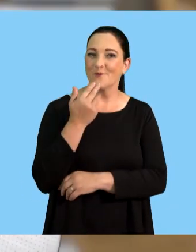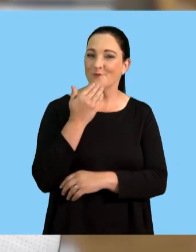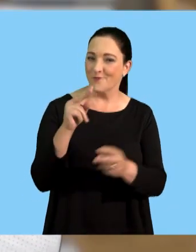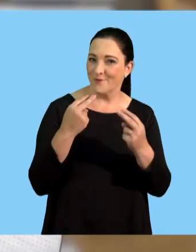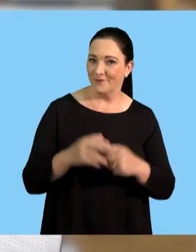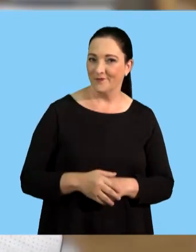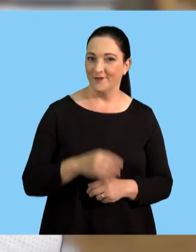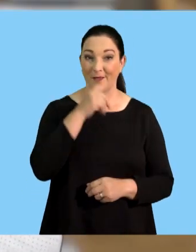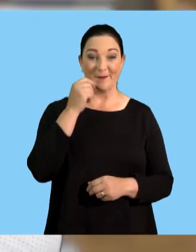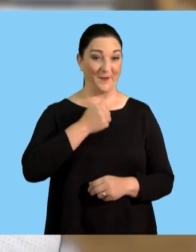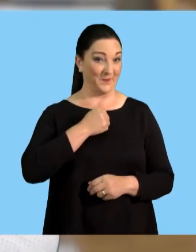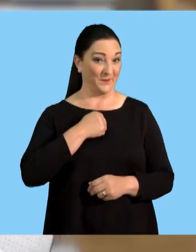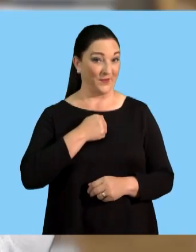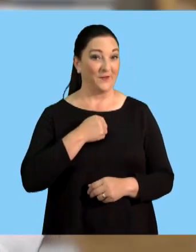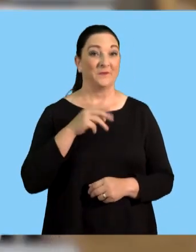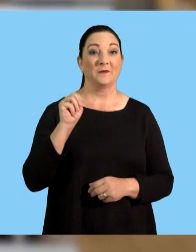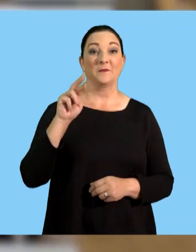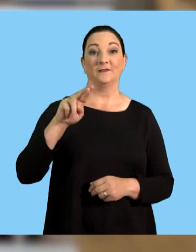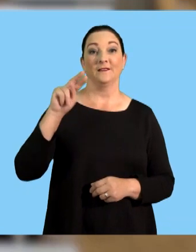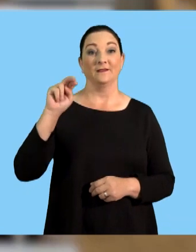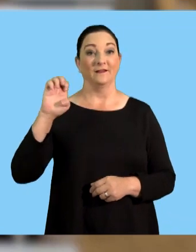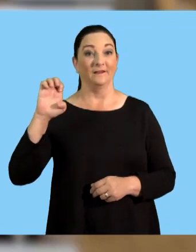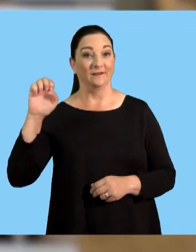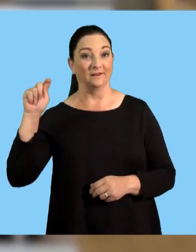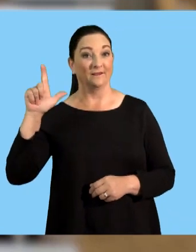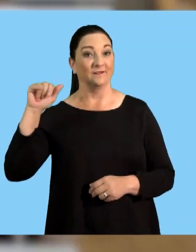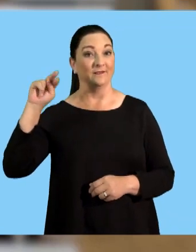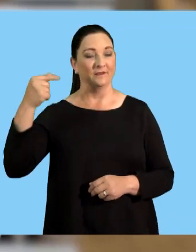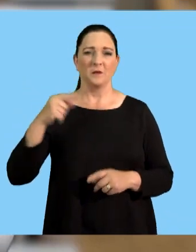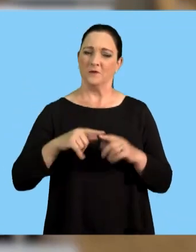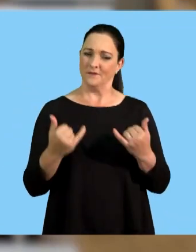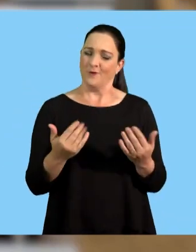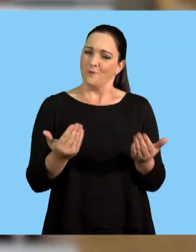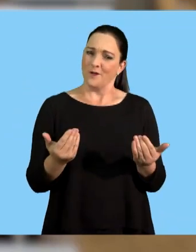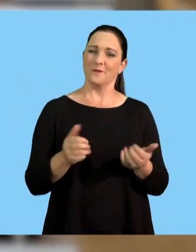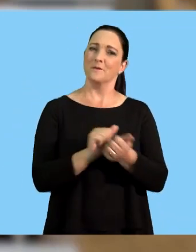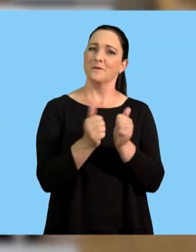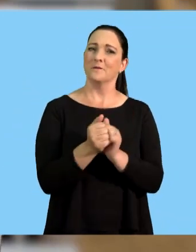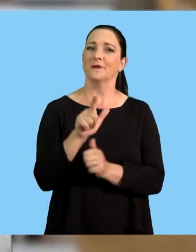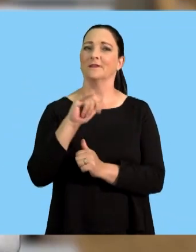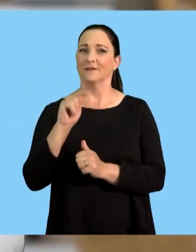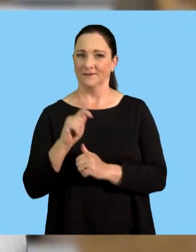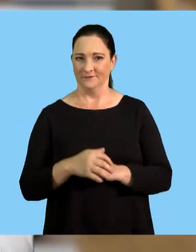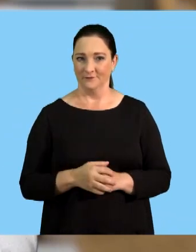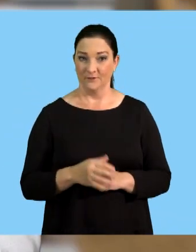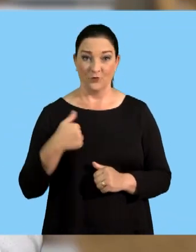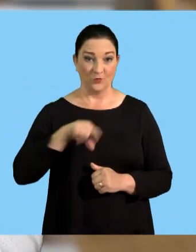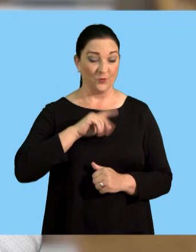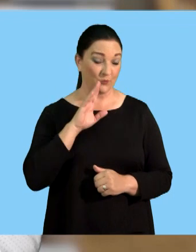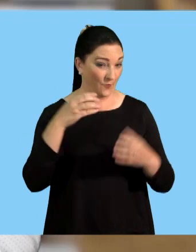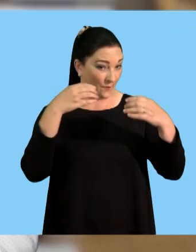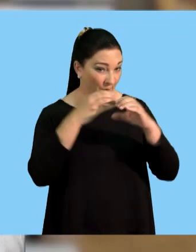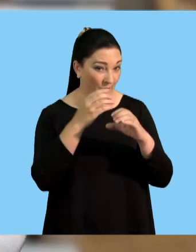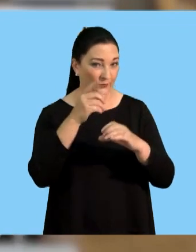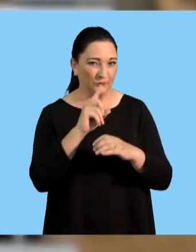viewers out there. My name is Heinrich Neetlen and welcome to Mathematical Literacy. In today's lesson, we'll focus on the concept of